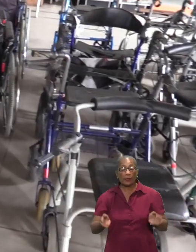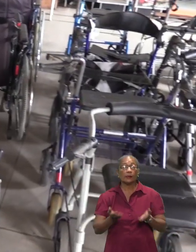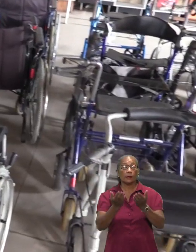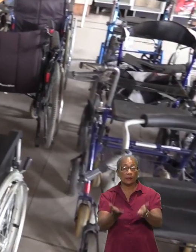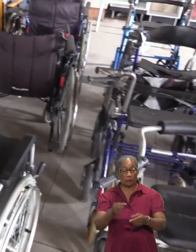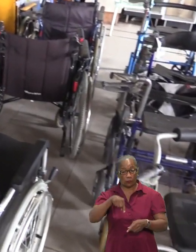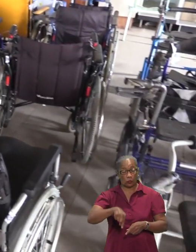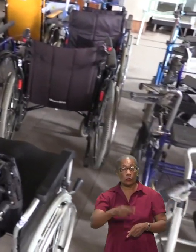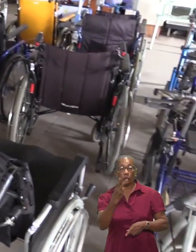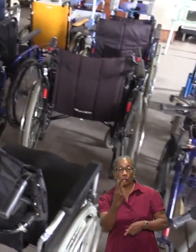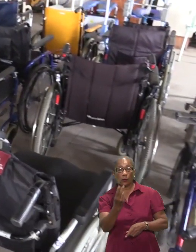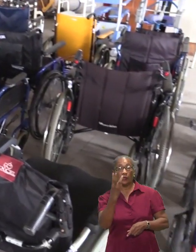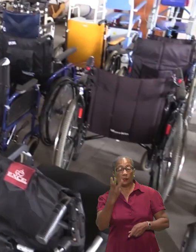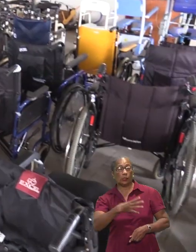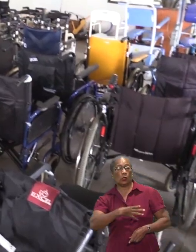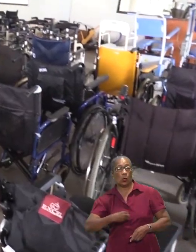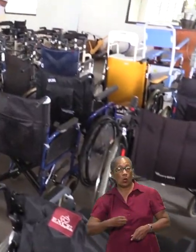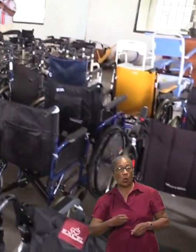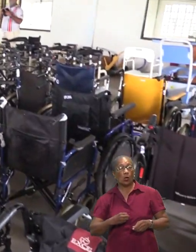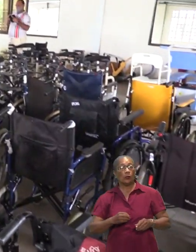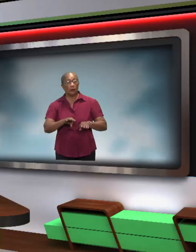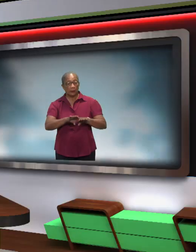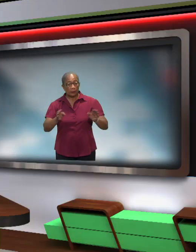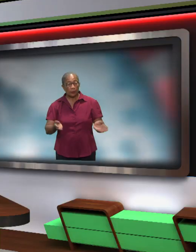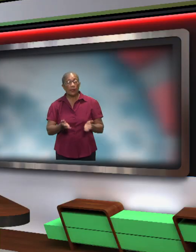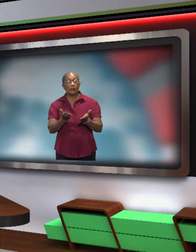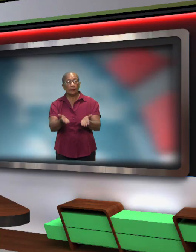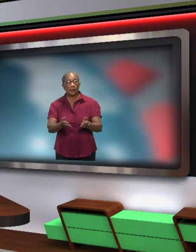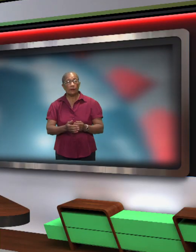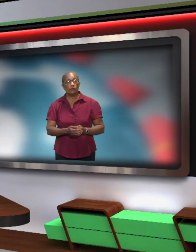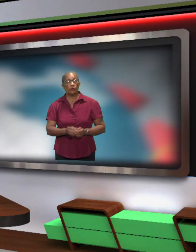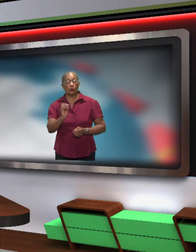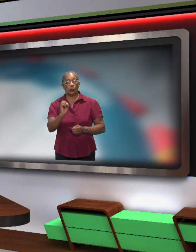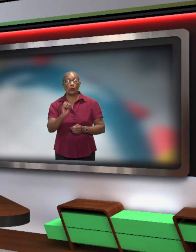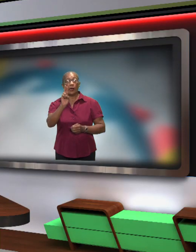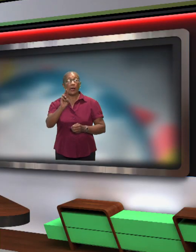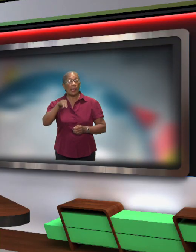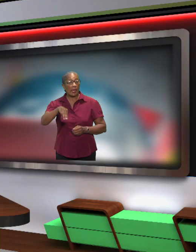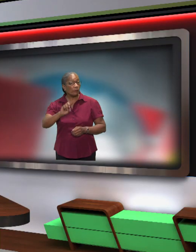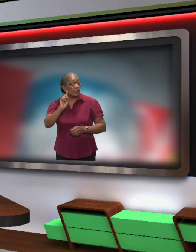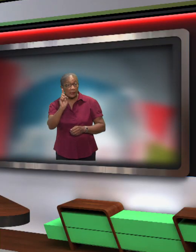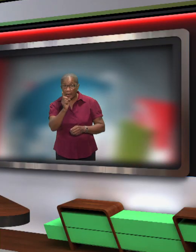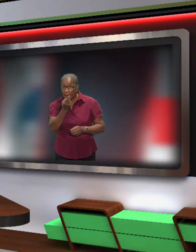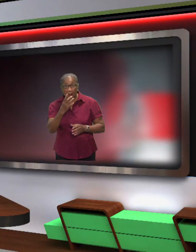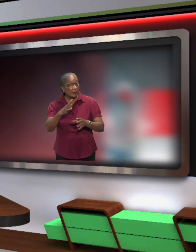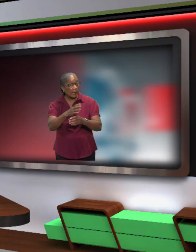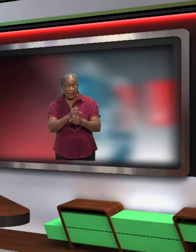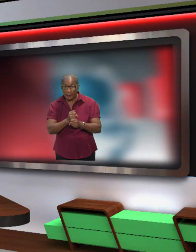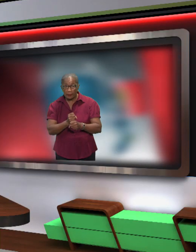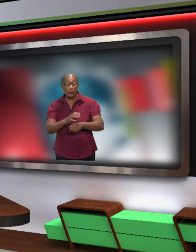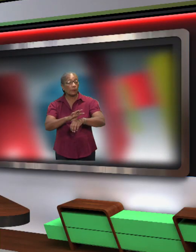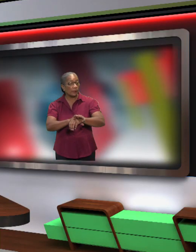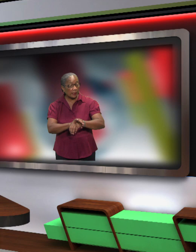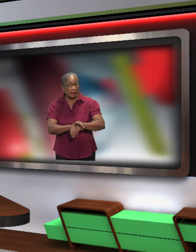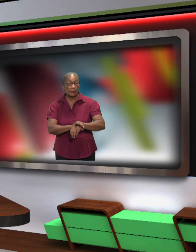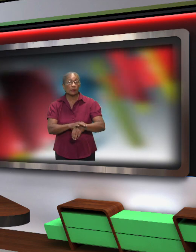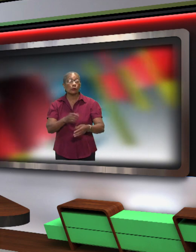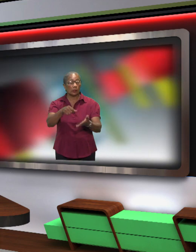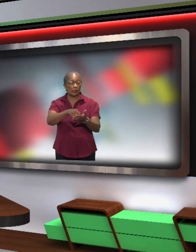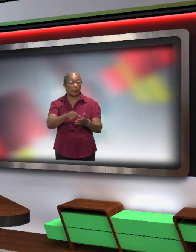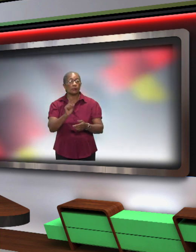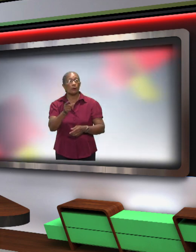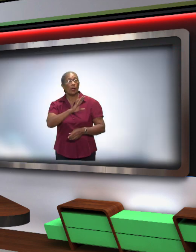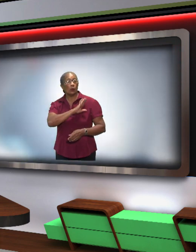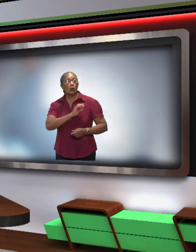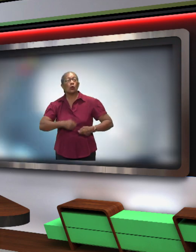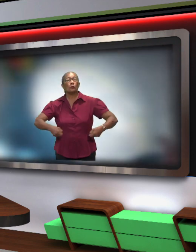Hospital and Acheni Hospital. 40 beds has already been donated earlier and 200 to 300 beds are on their